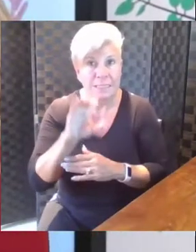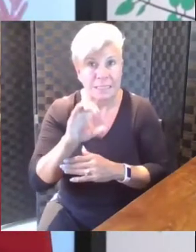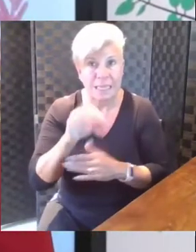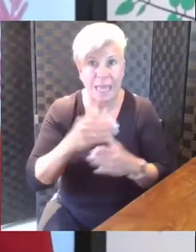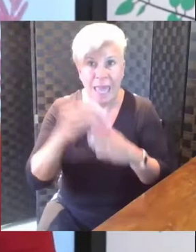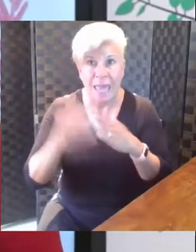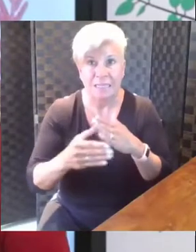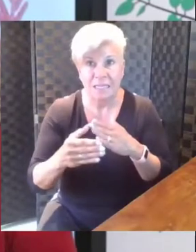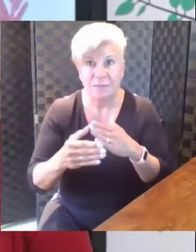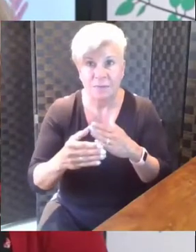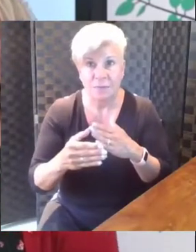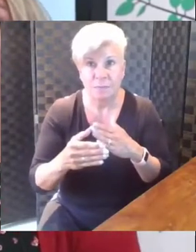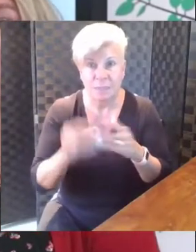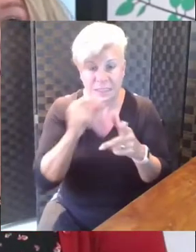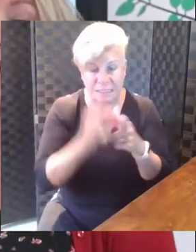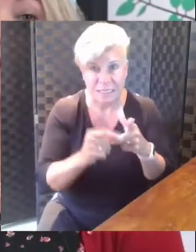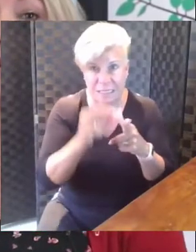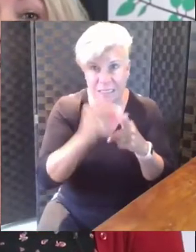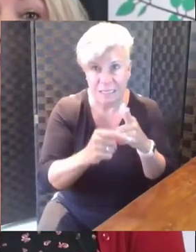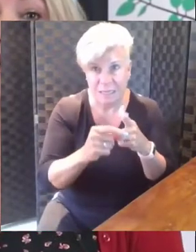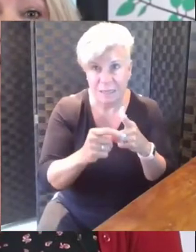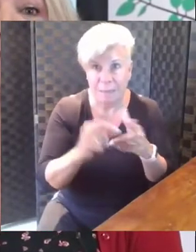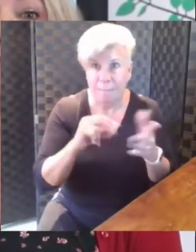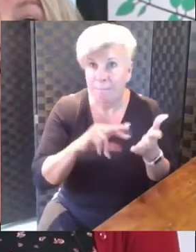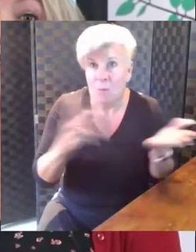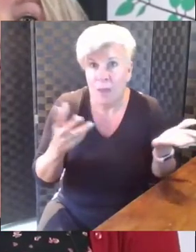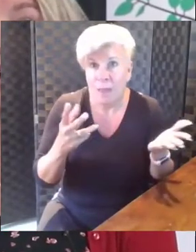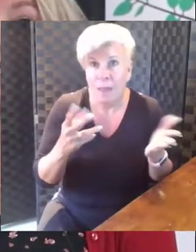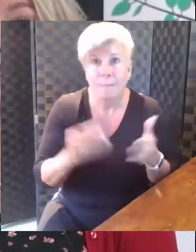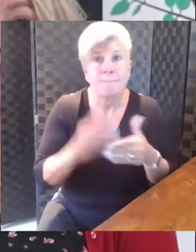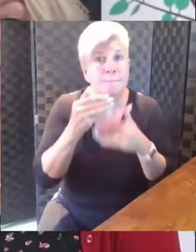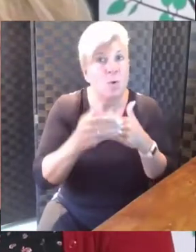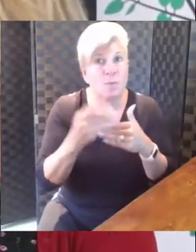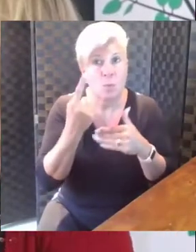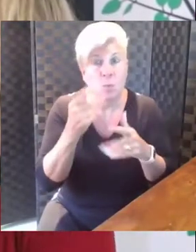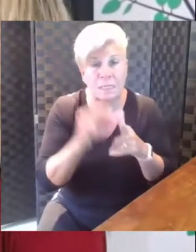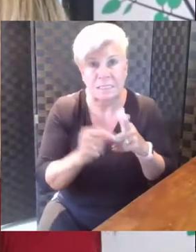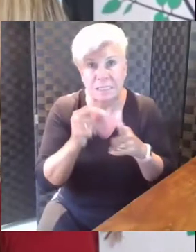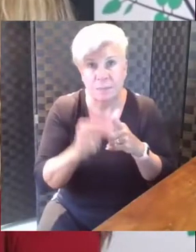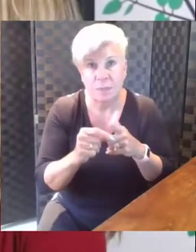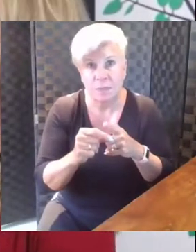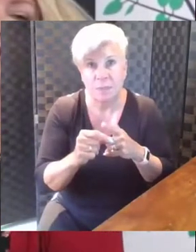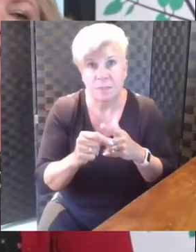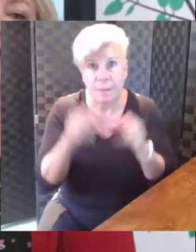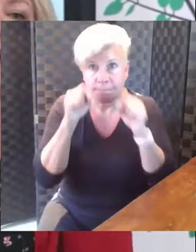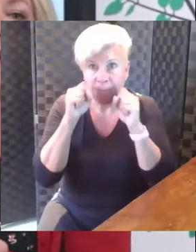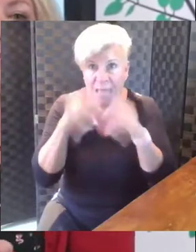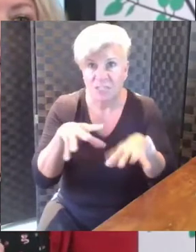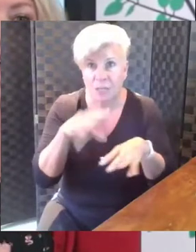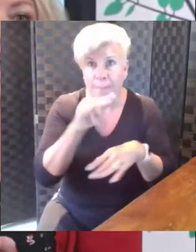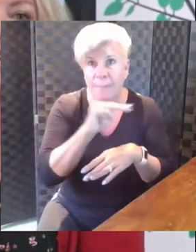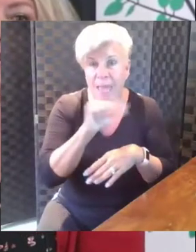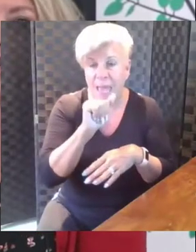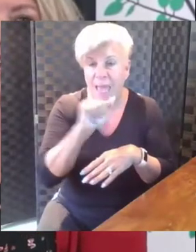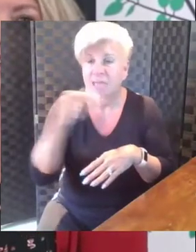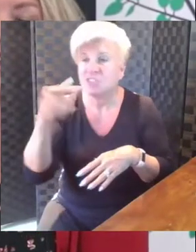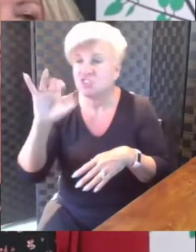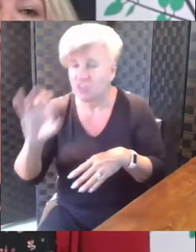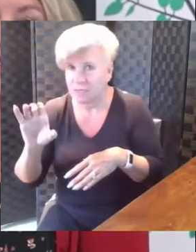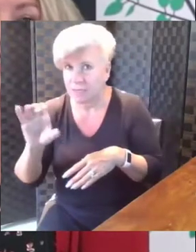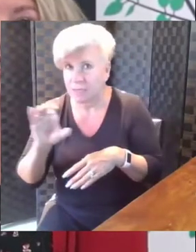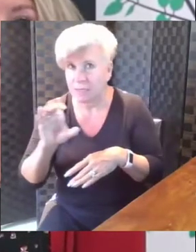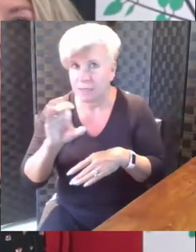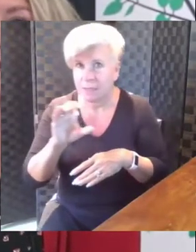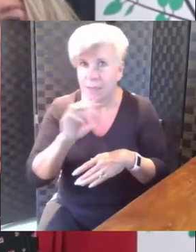the end of a multisyllabic word, meaning that it's more than one syllable. So magic,